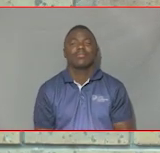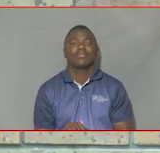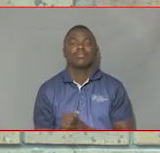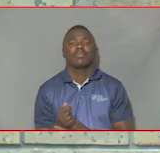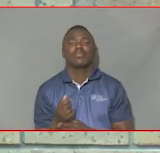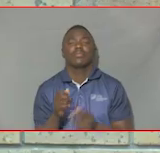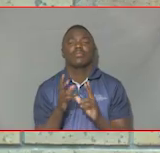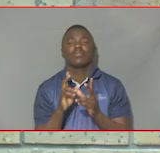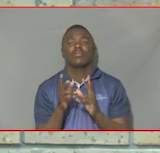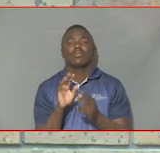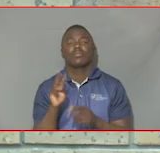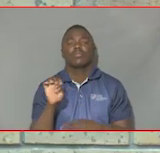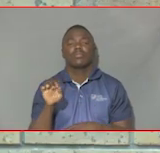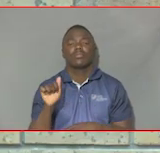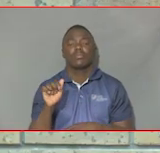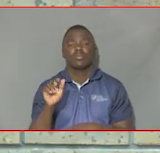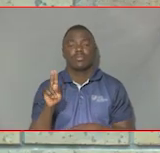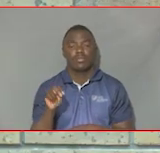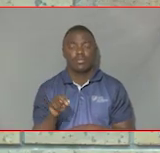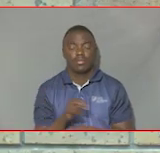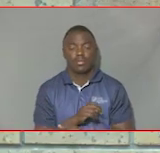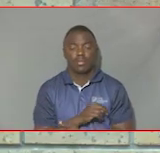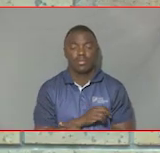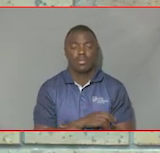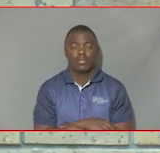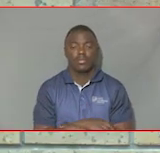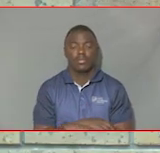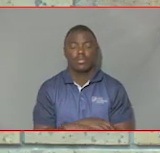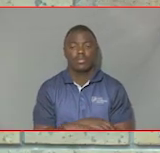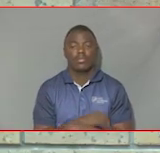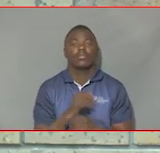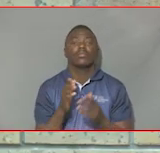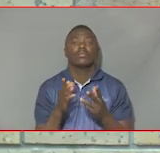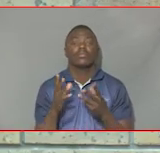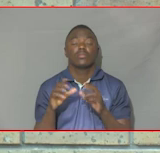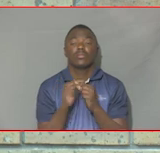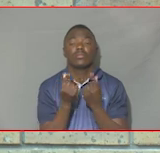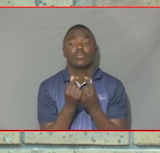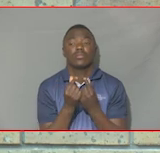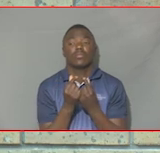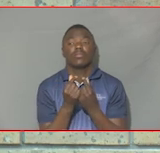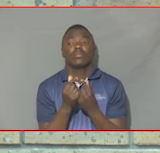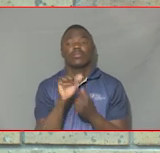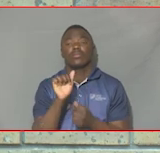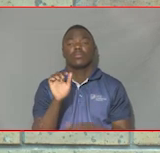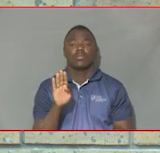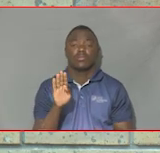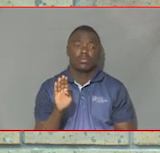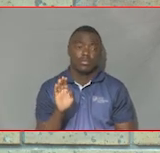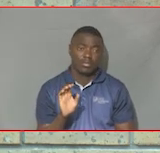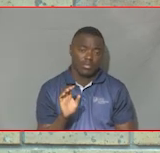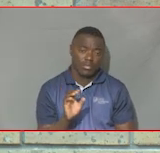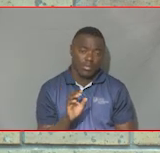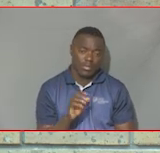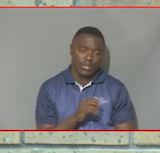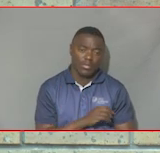work out the mean of discrete, the mean of group, standard deviation, the values of A and B in the regression line, and